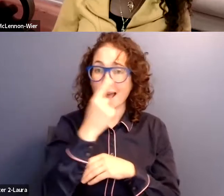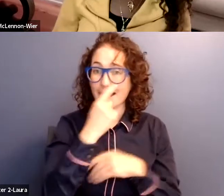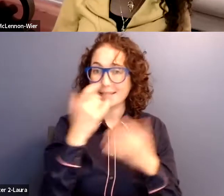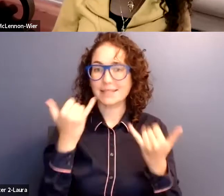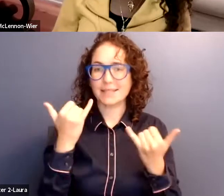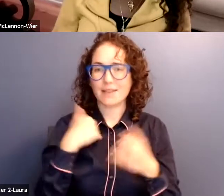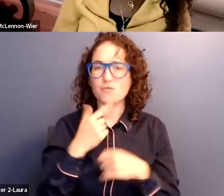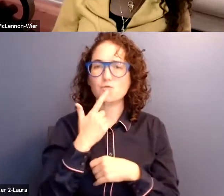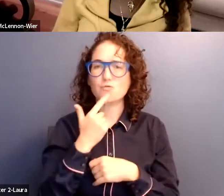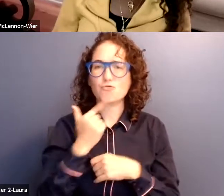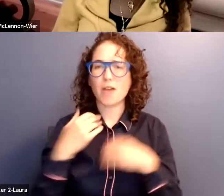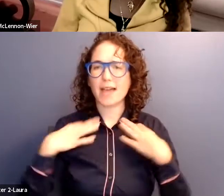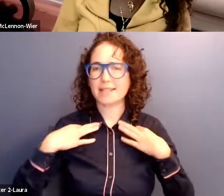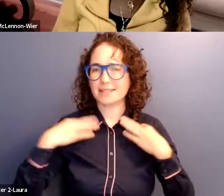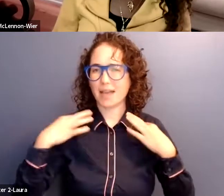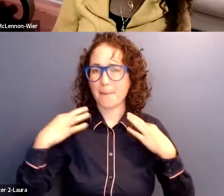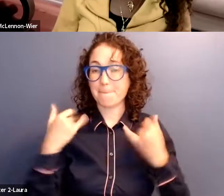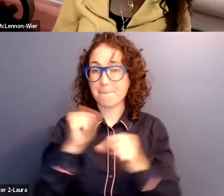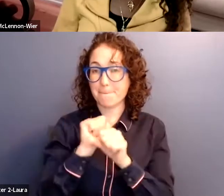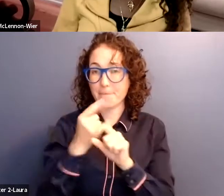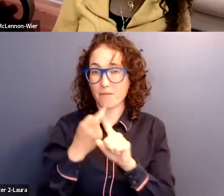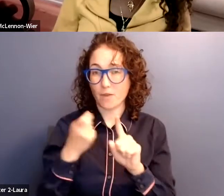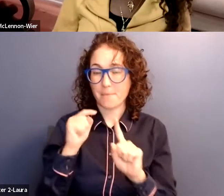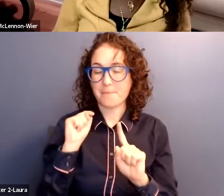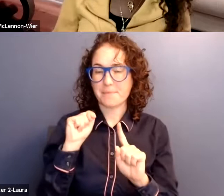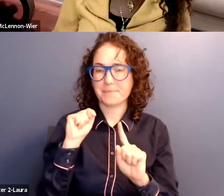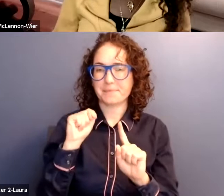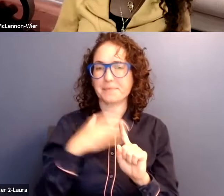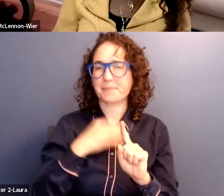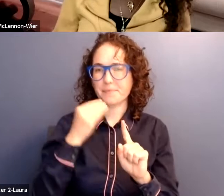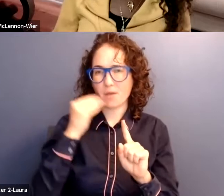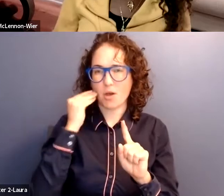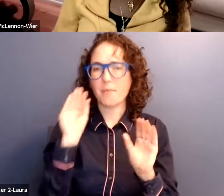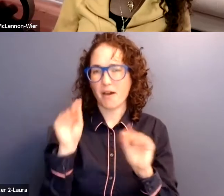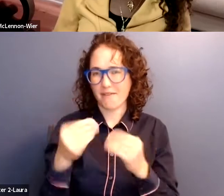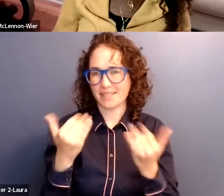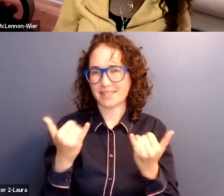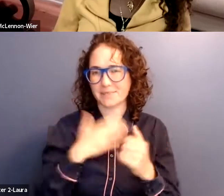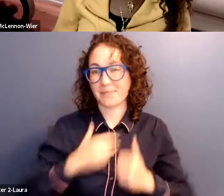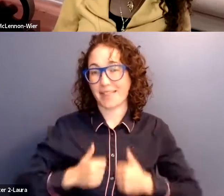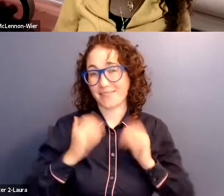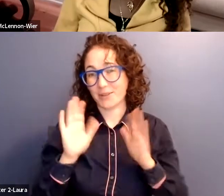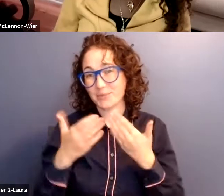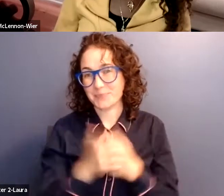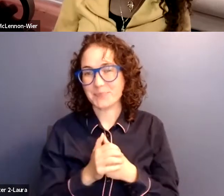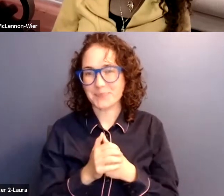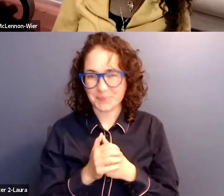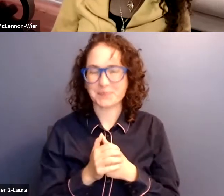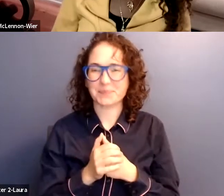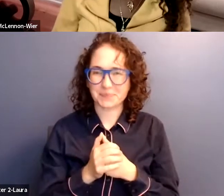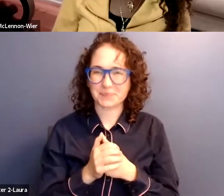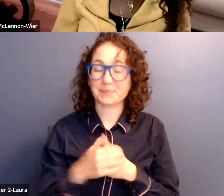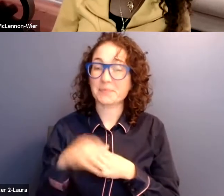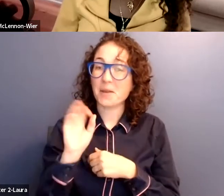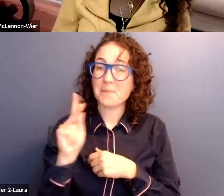a red top and I'm working from my home office in my living room.